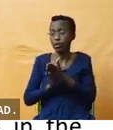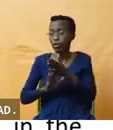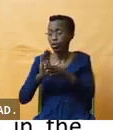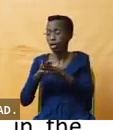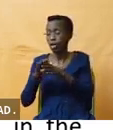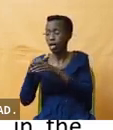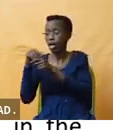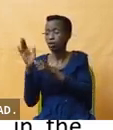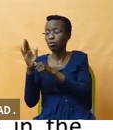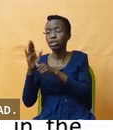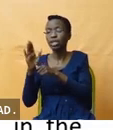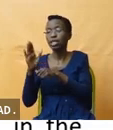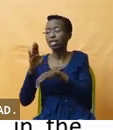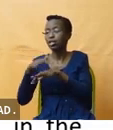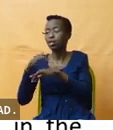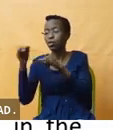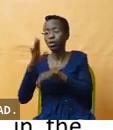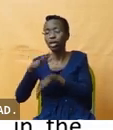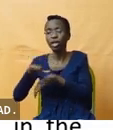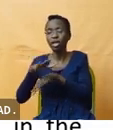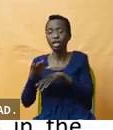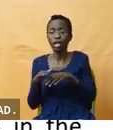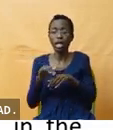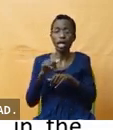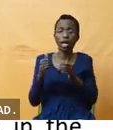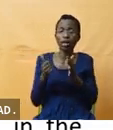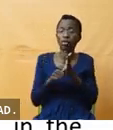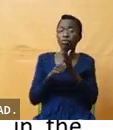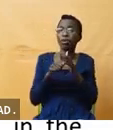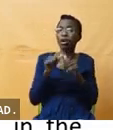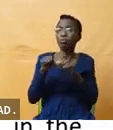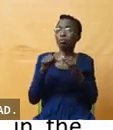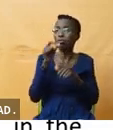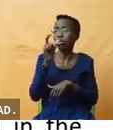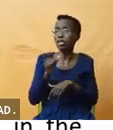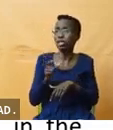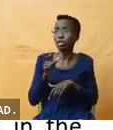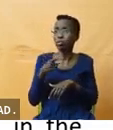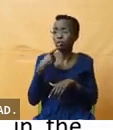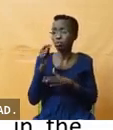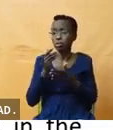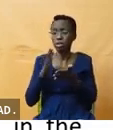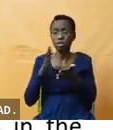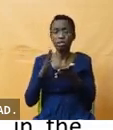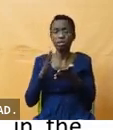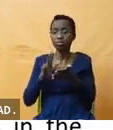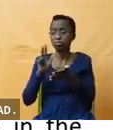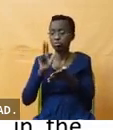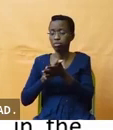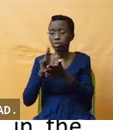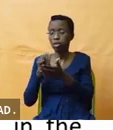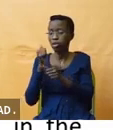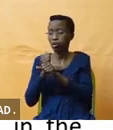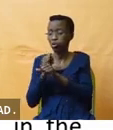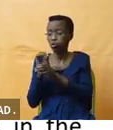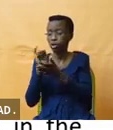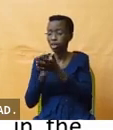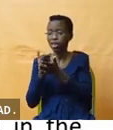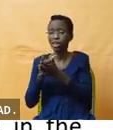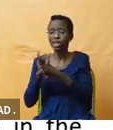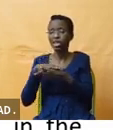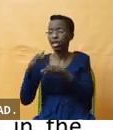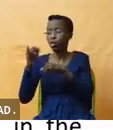platforms, the issue of maybe someone who is not even authorized to work within that digital platform, having